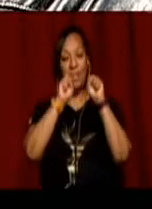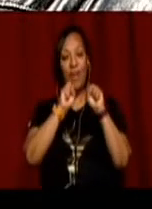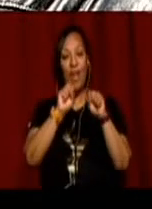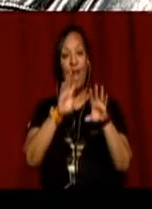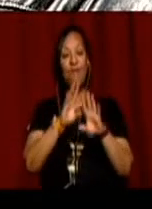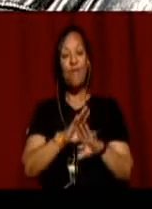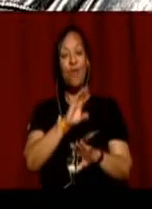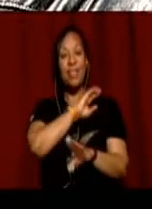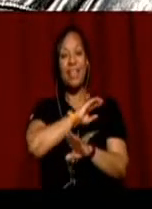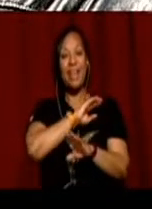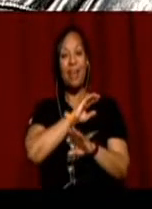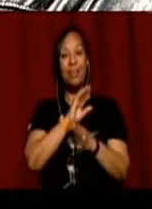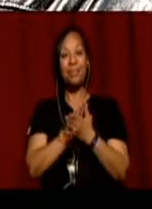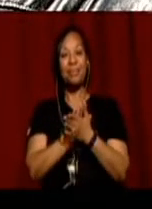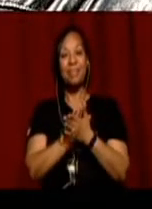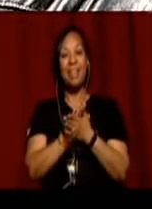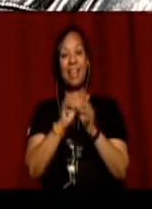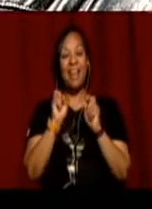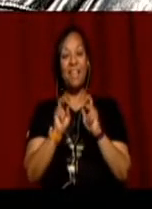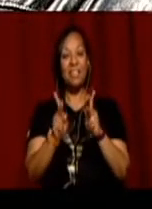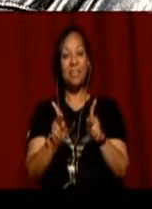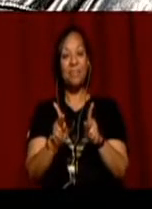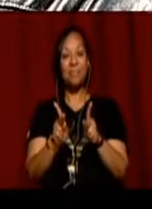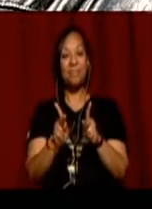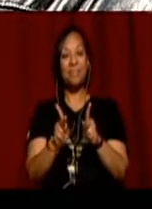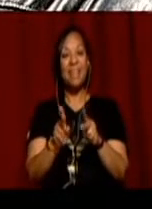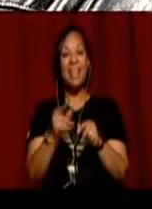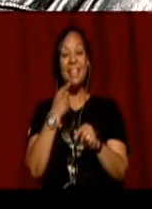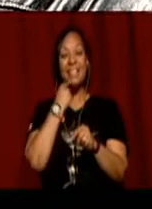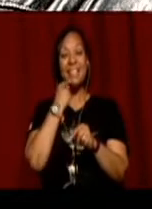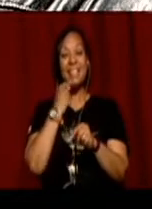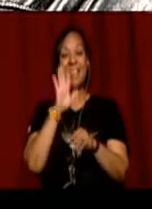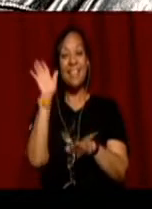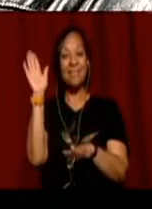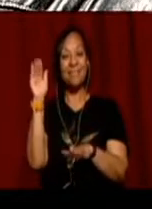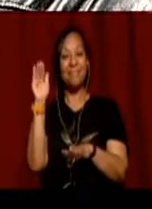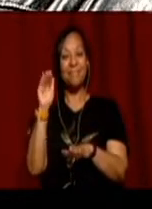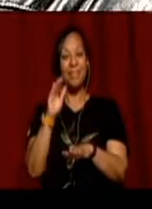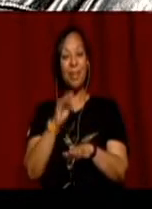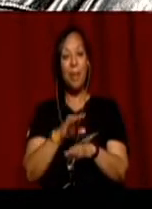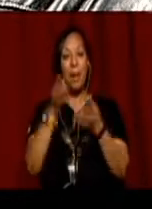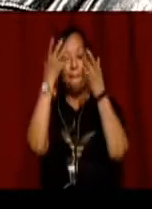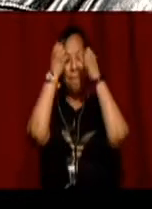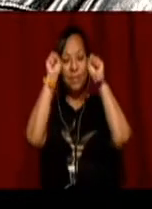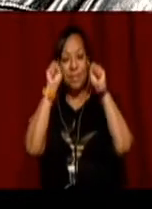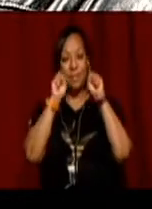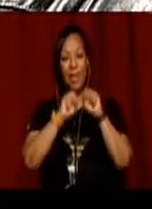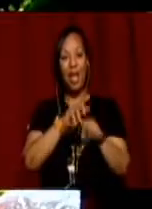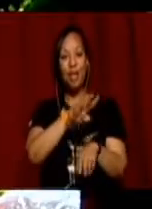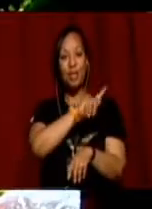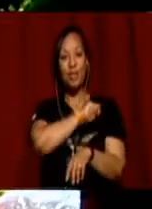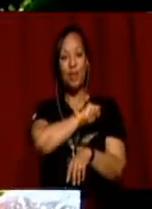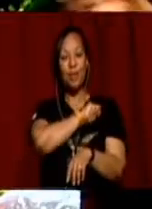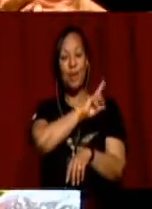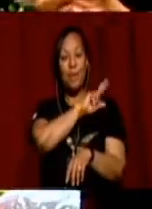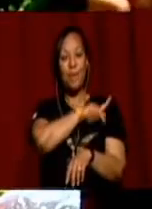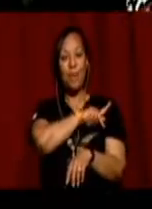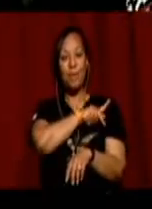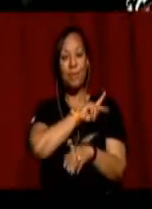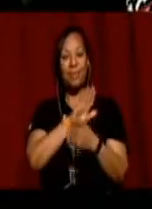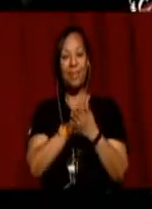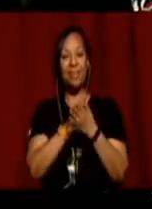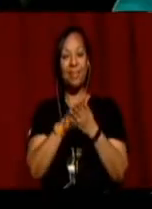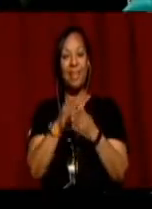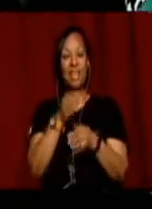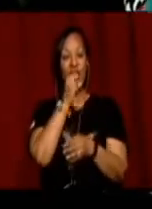board is here tonight, and I'm going to give her a chance to say good evening. President Tony Pretwinkle. Thank you very much, Pastor.